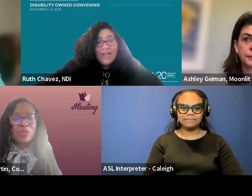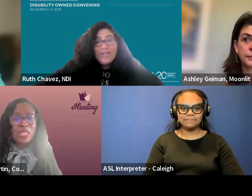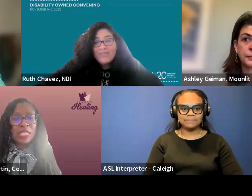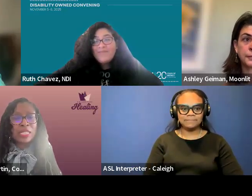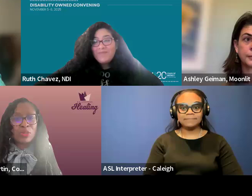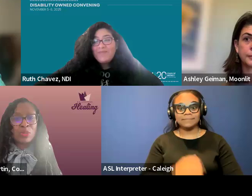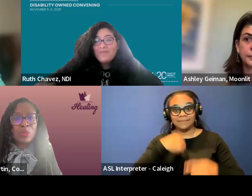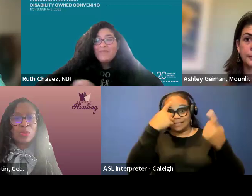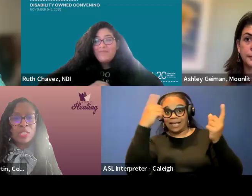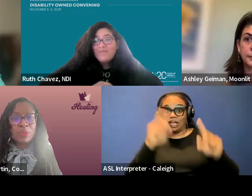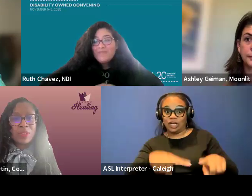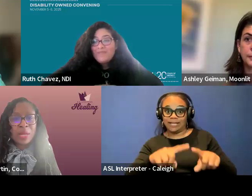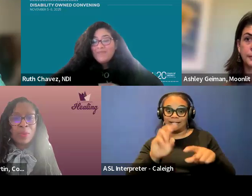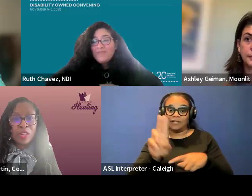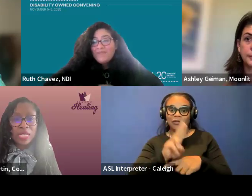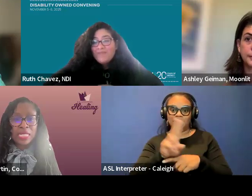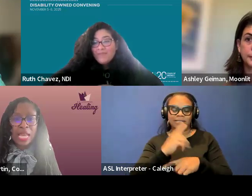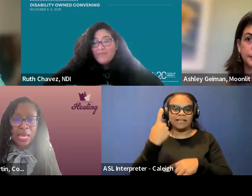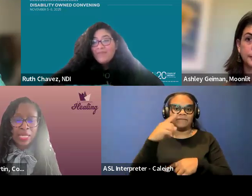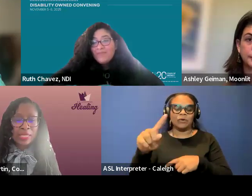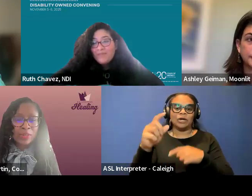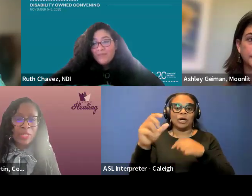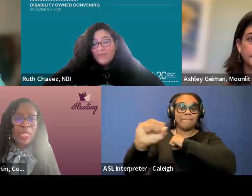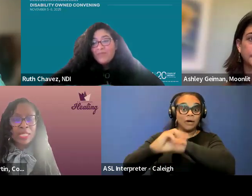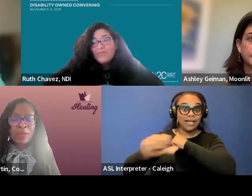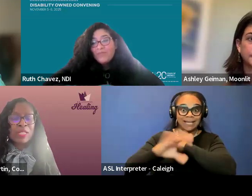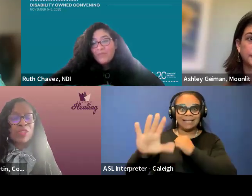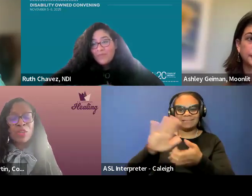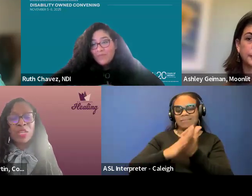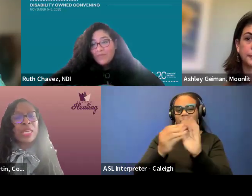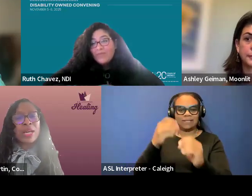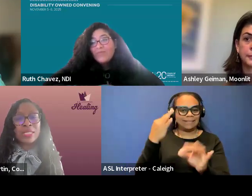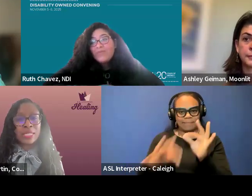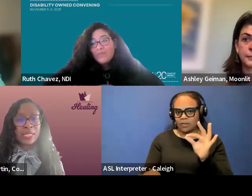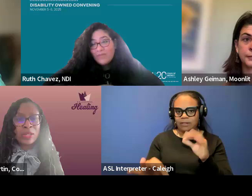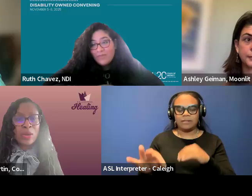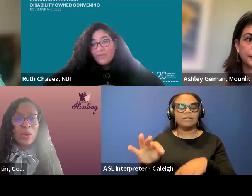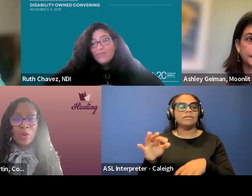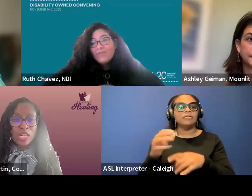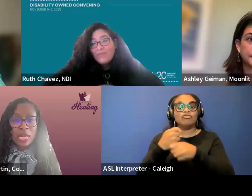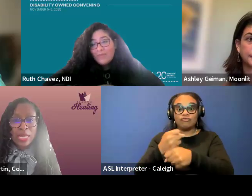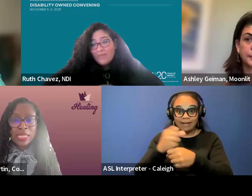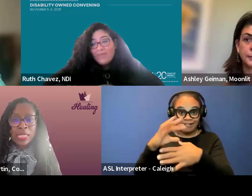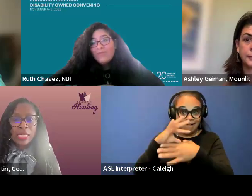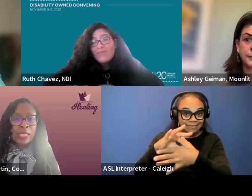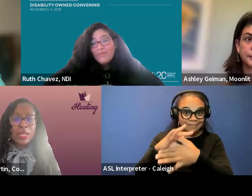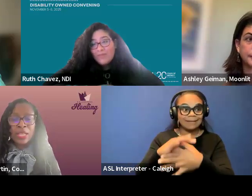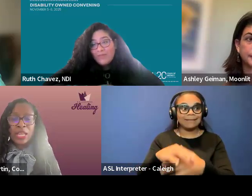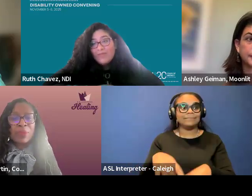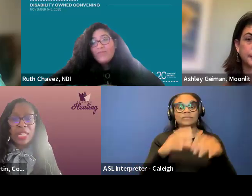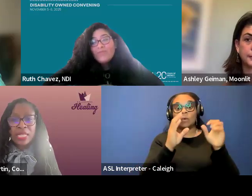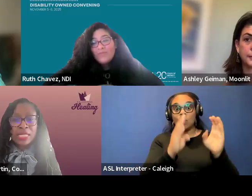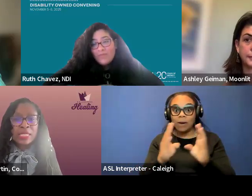I agree, using it to simplify marketing tasks, creating, as I mentioned, creating content,